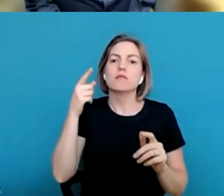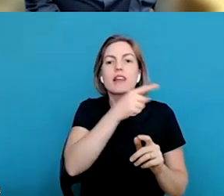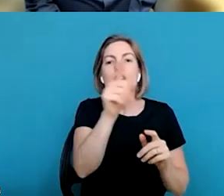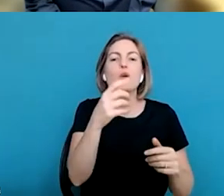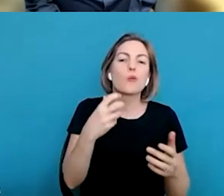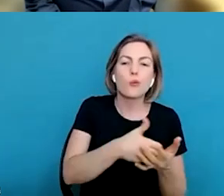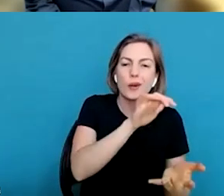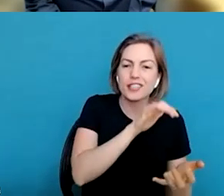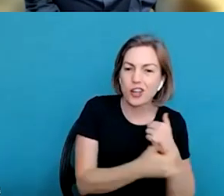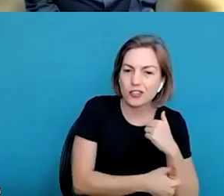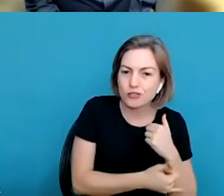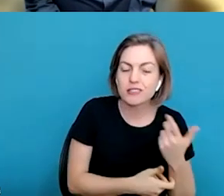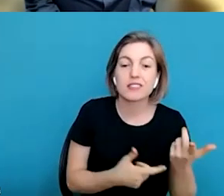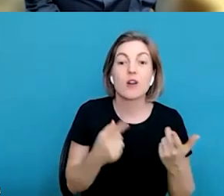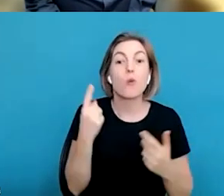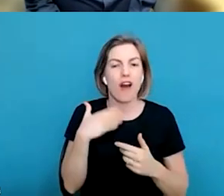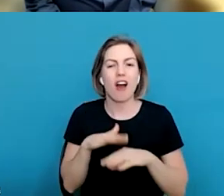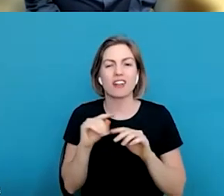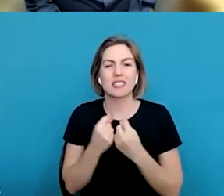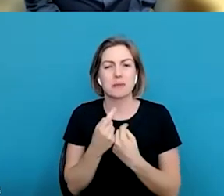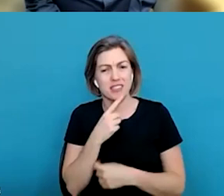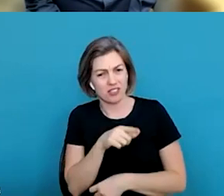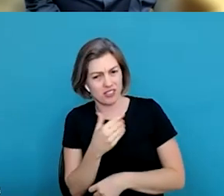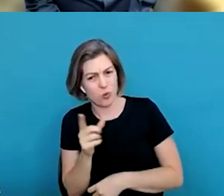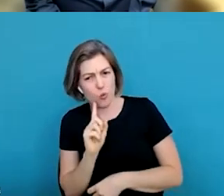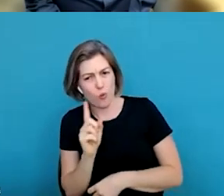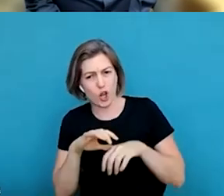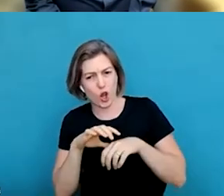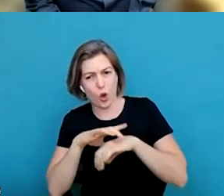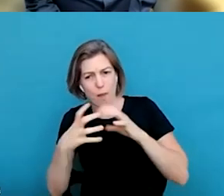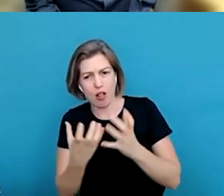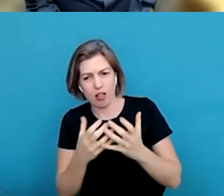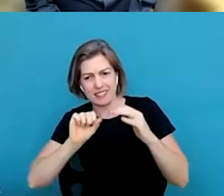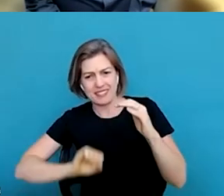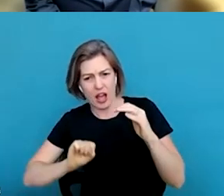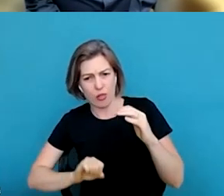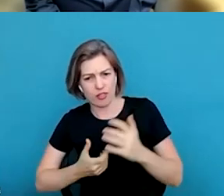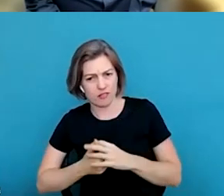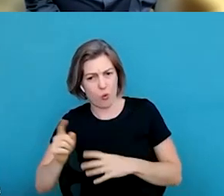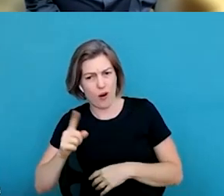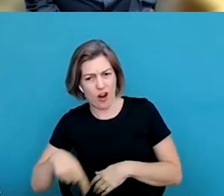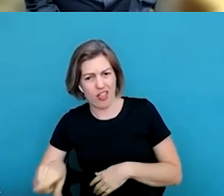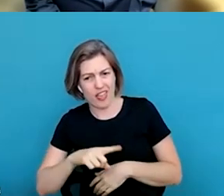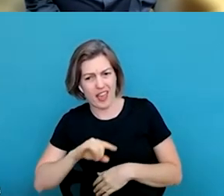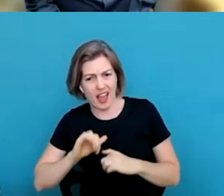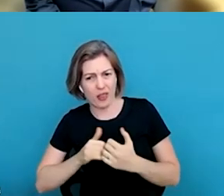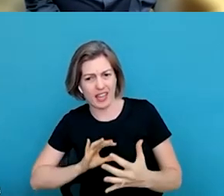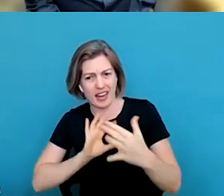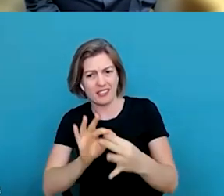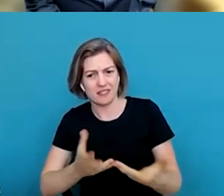our, one of our teams says, where's the global south? Where are they in all of this? And